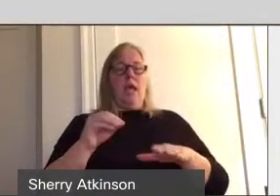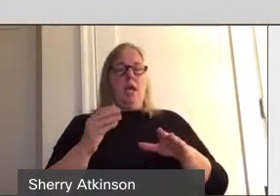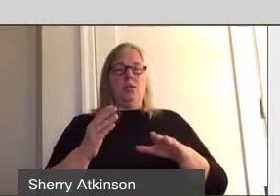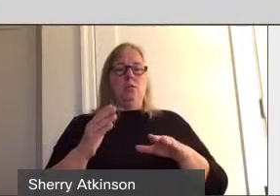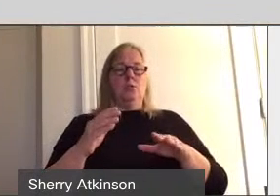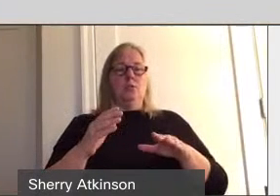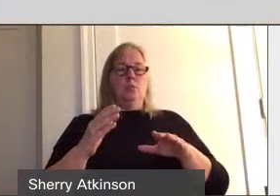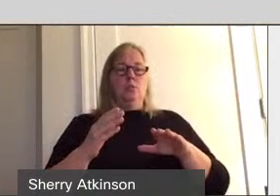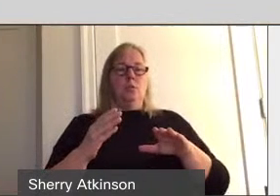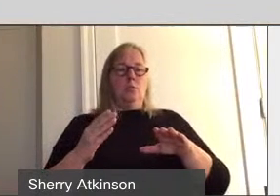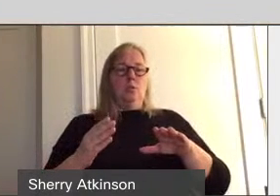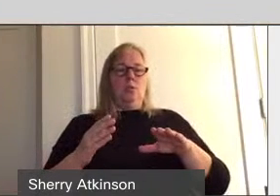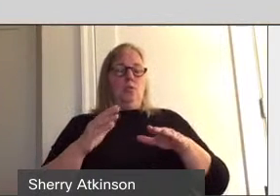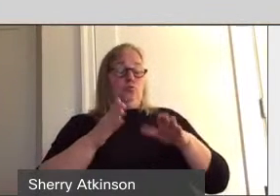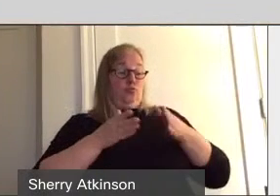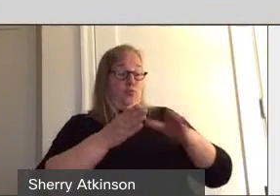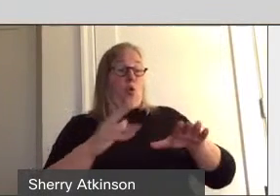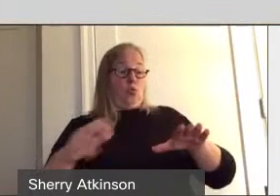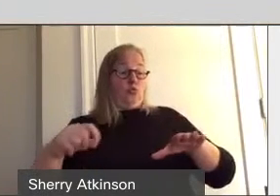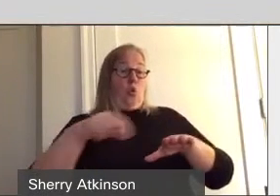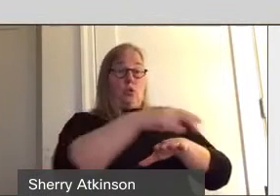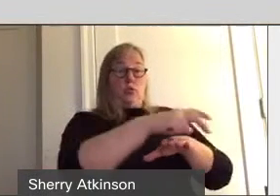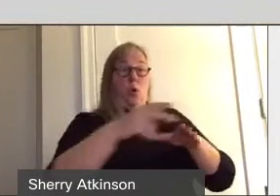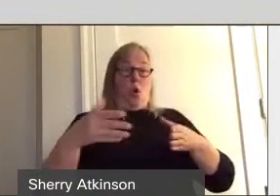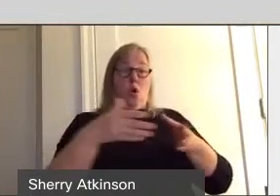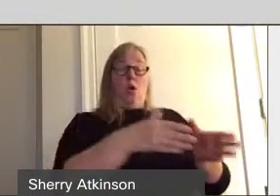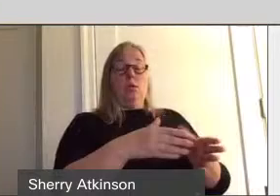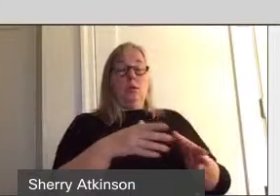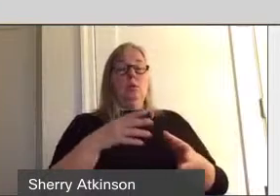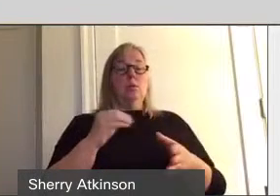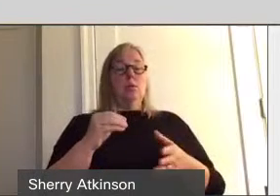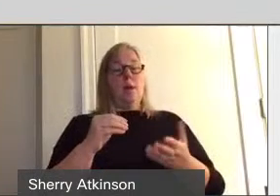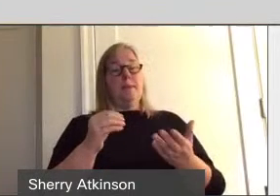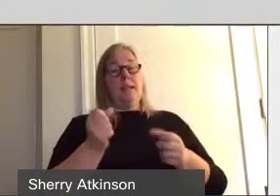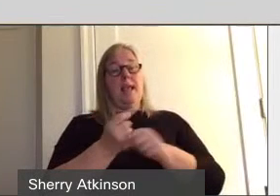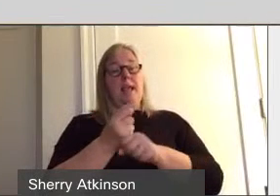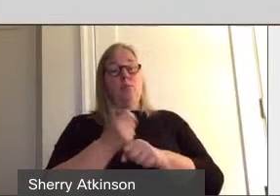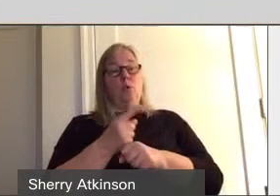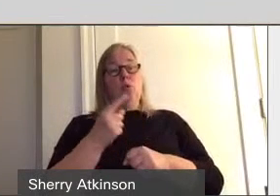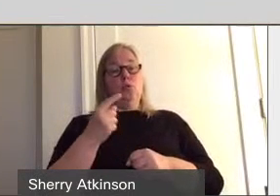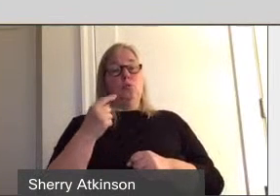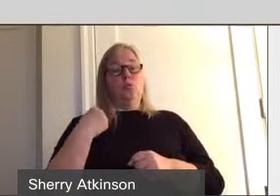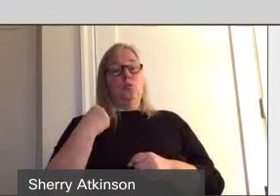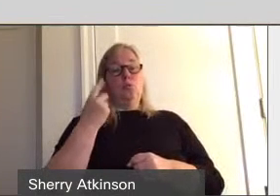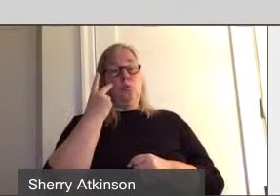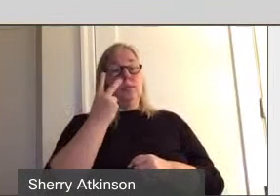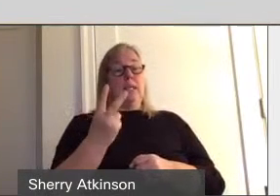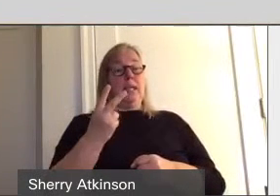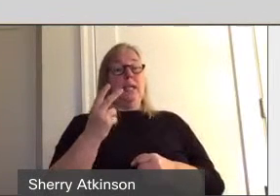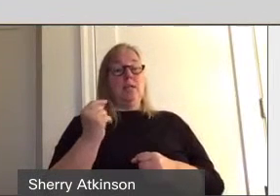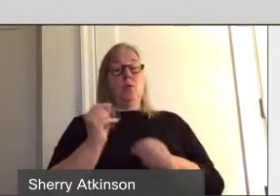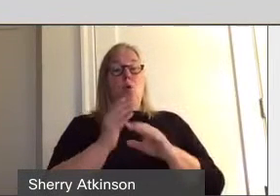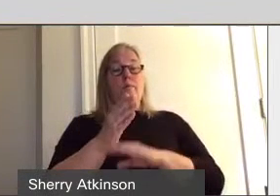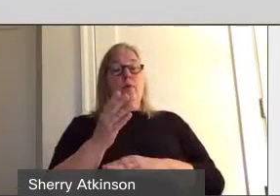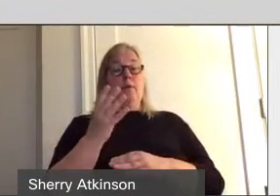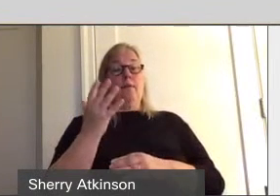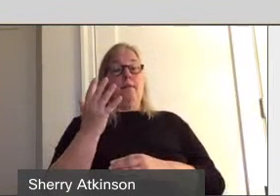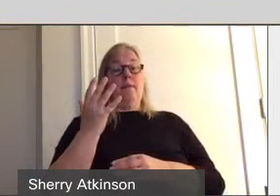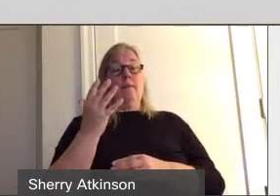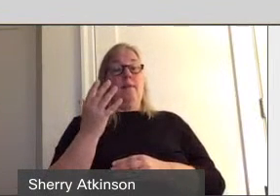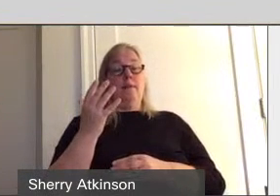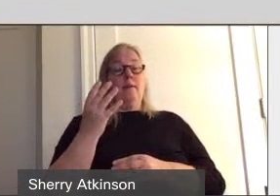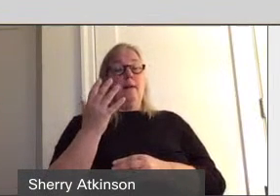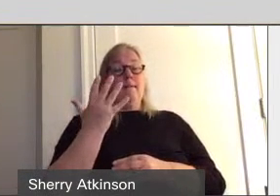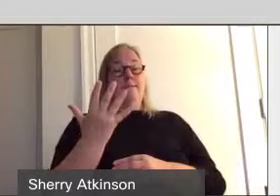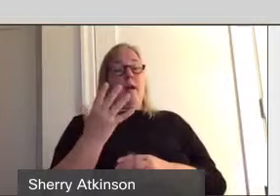average funding that we see in the CIP is just over $1 million a year. So the current year and in FY22, what